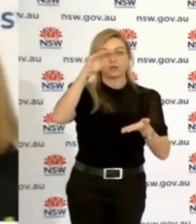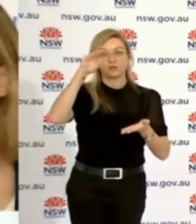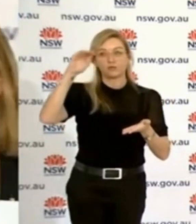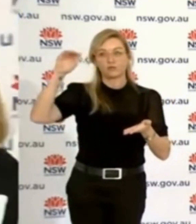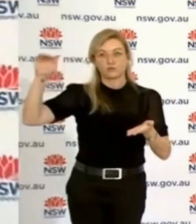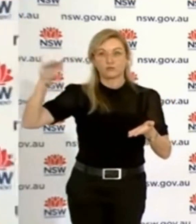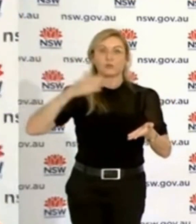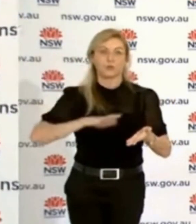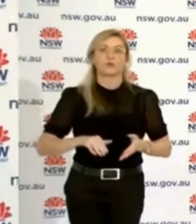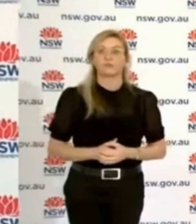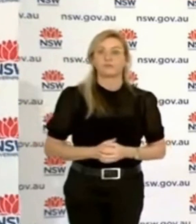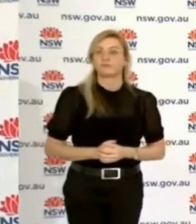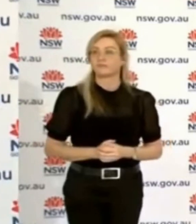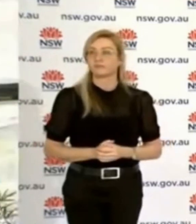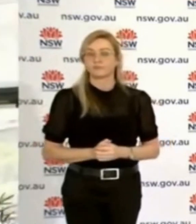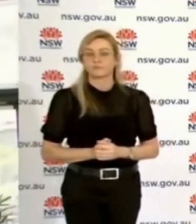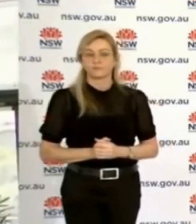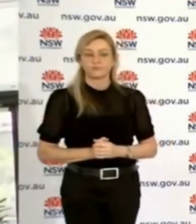time.